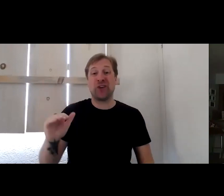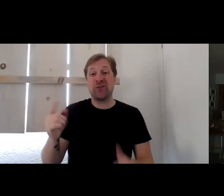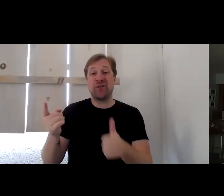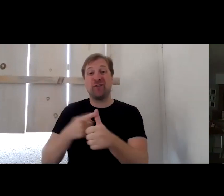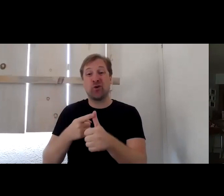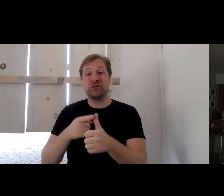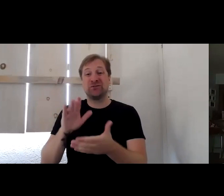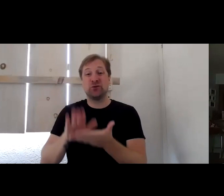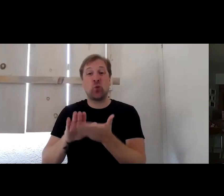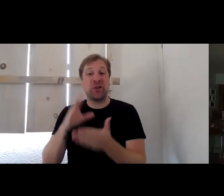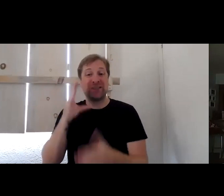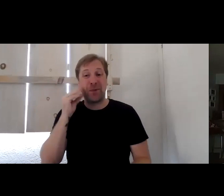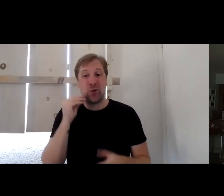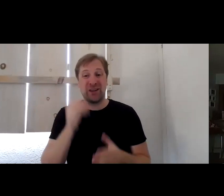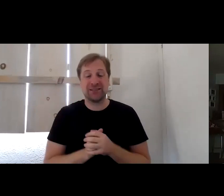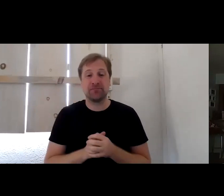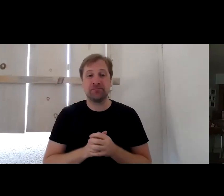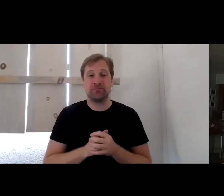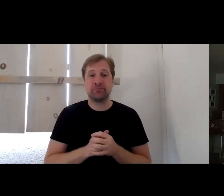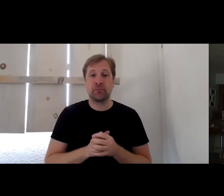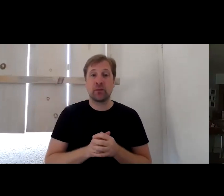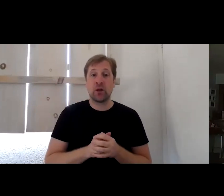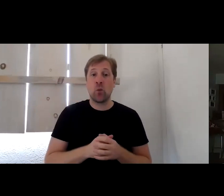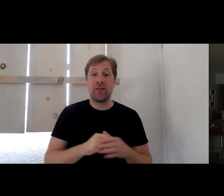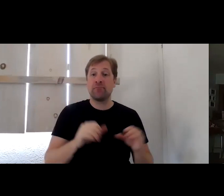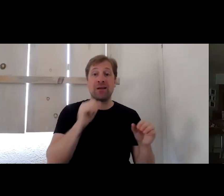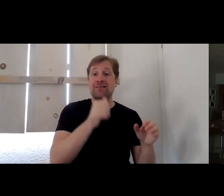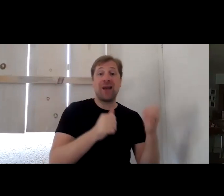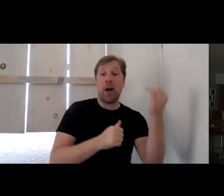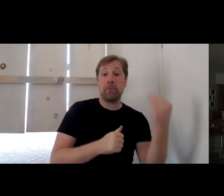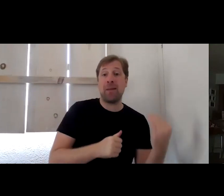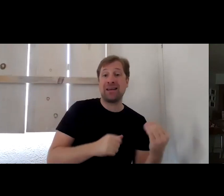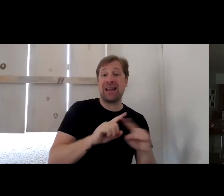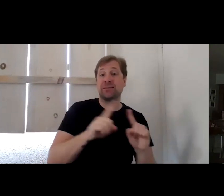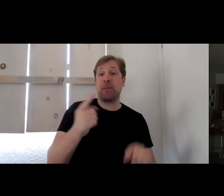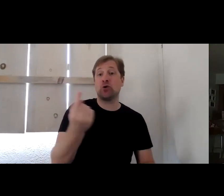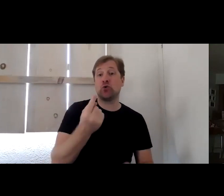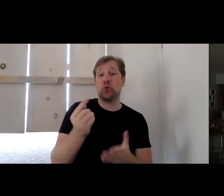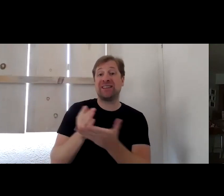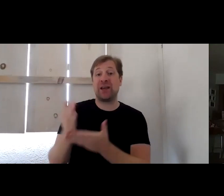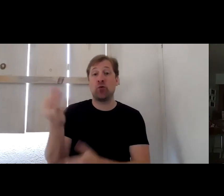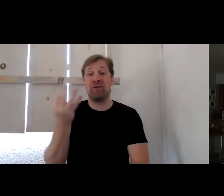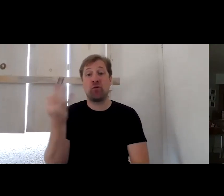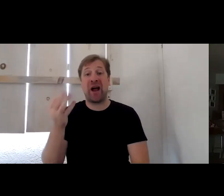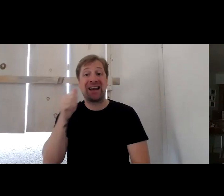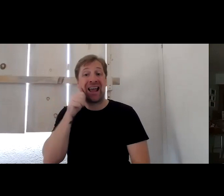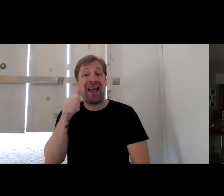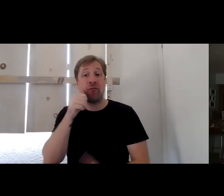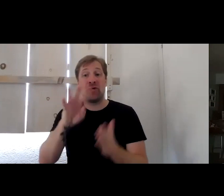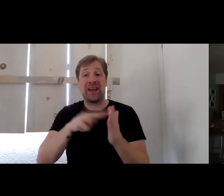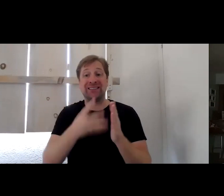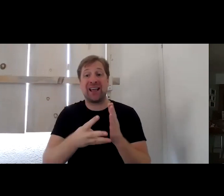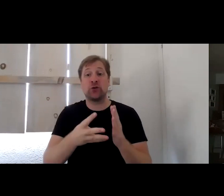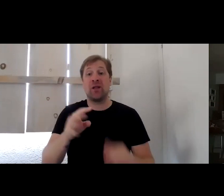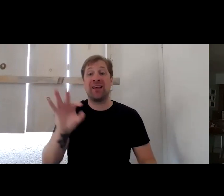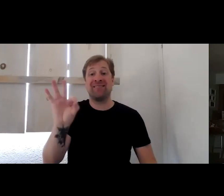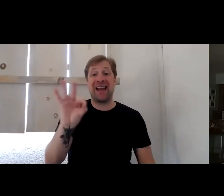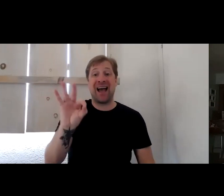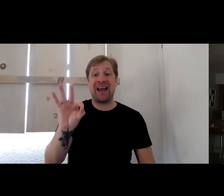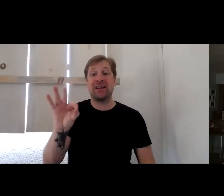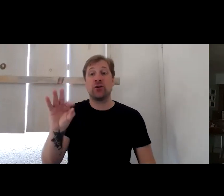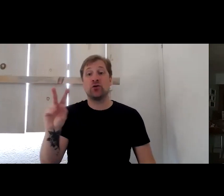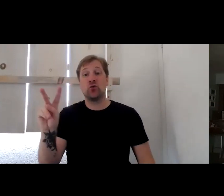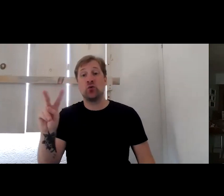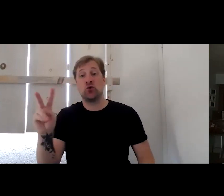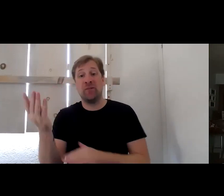experience. With the exception of Mondays, your child will have a daily class schedule from 9 to 2:15. During those